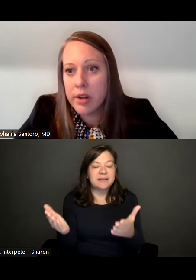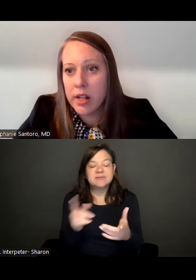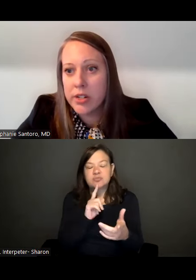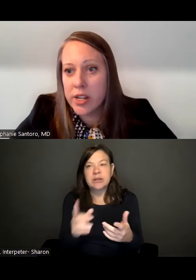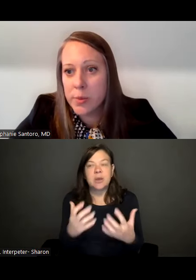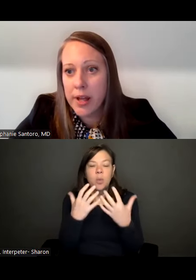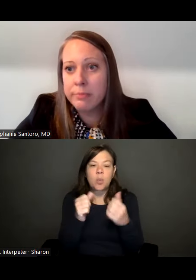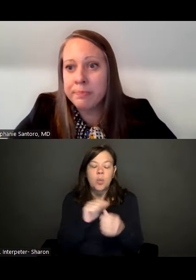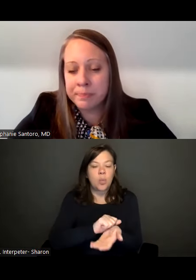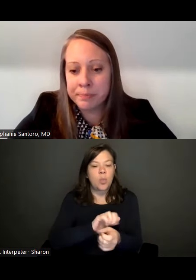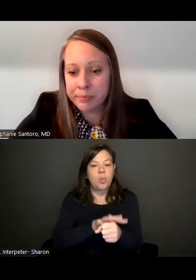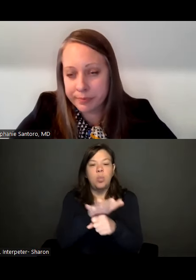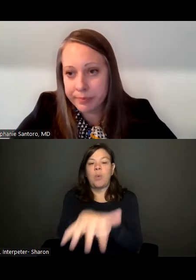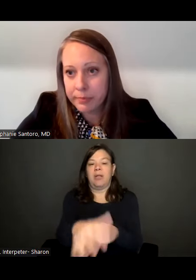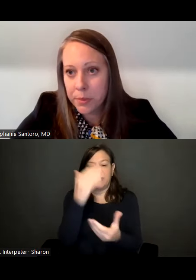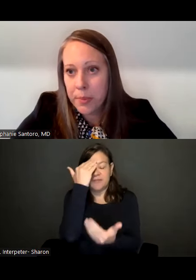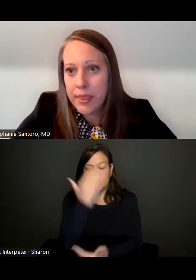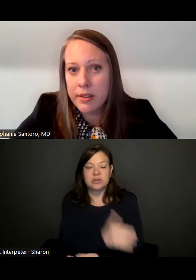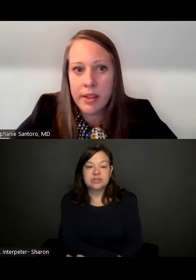wealth of knowledge as well.